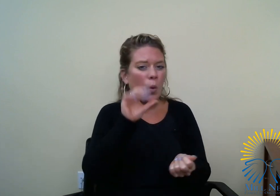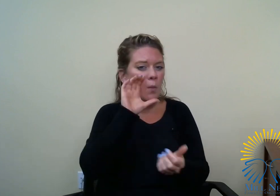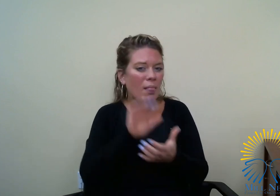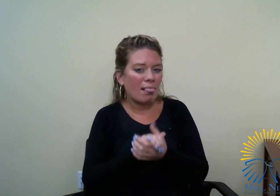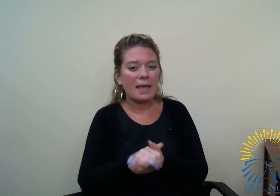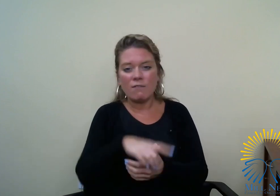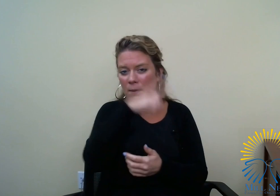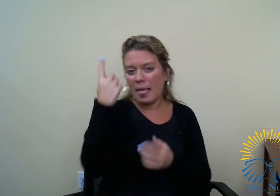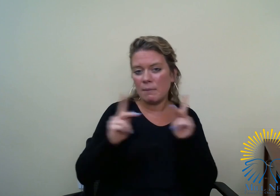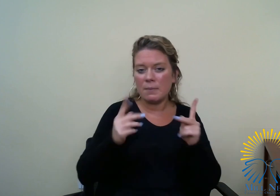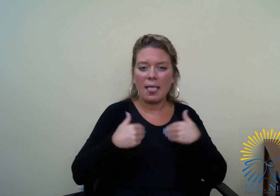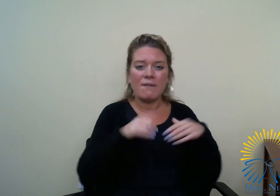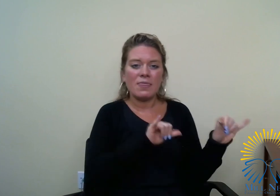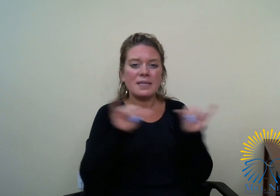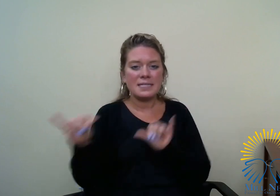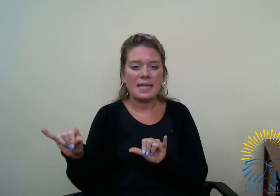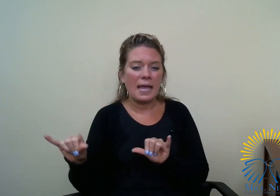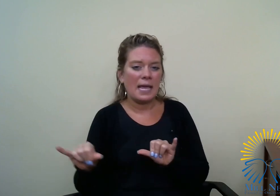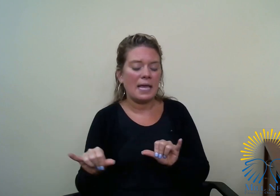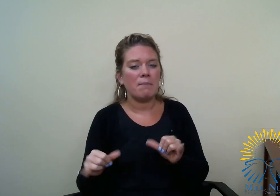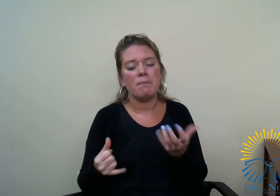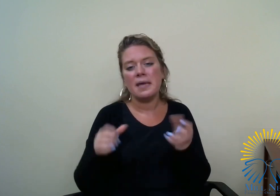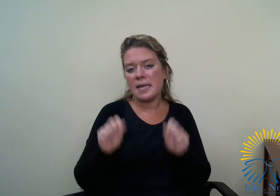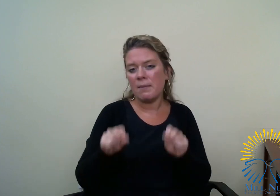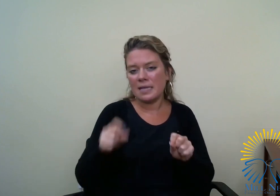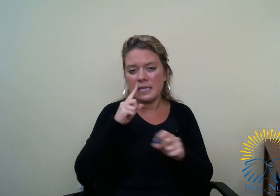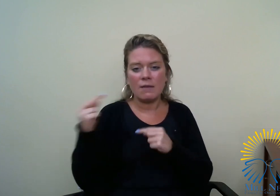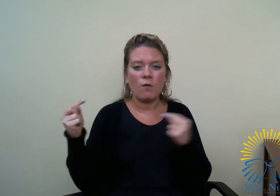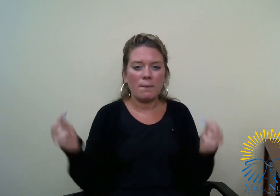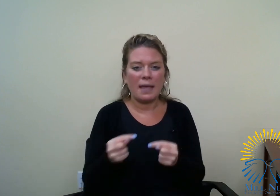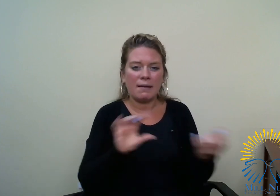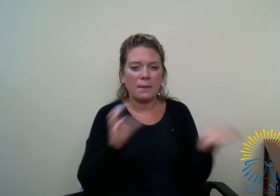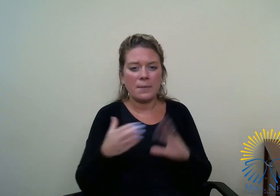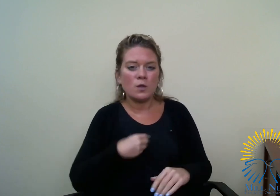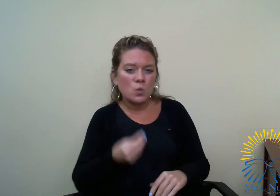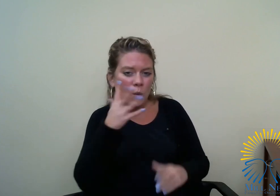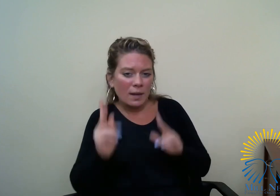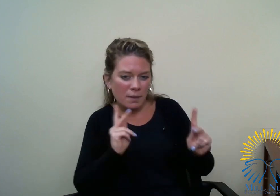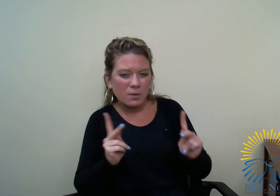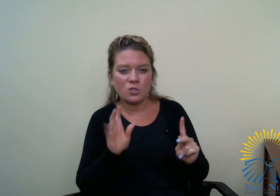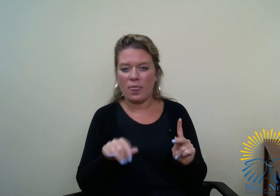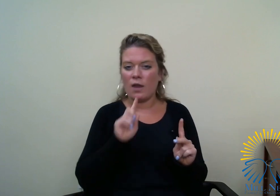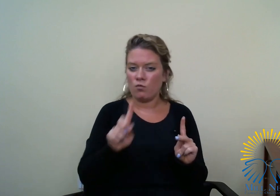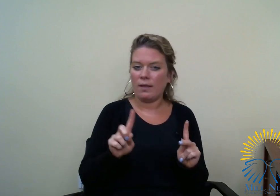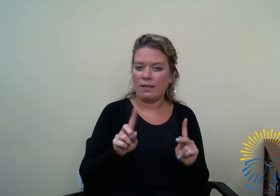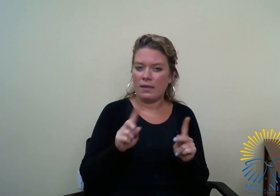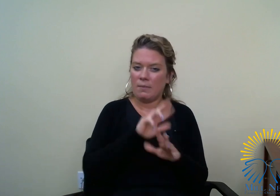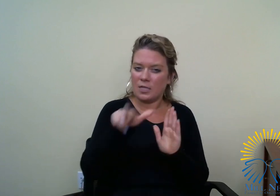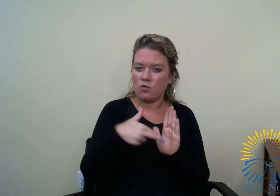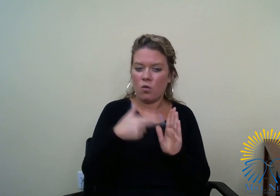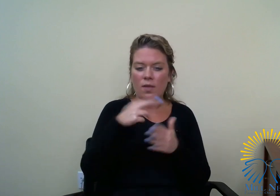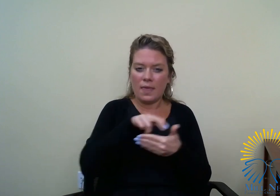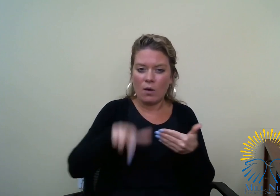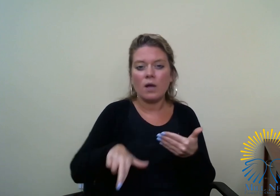white people, or they don't believe them whenever they're stating that something is wrong. So that obviously plays a role in outcomes. So part of that is, are